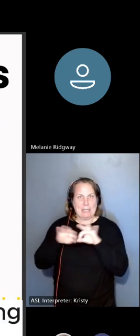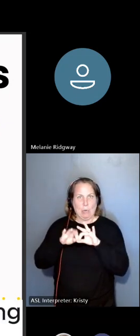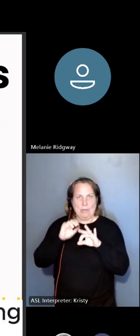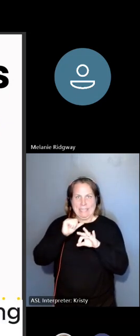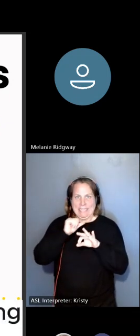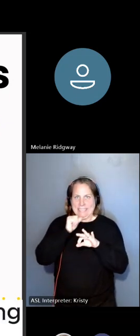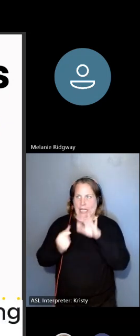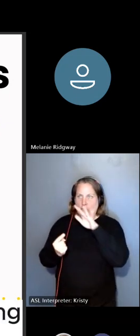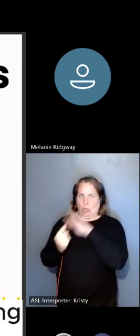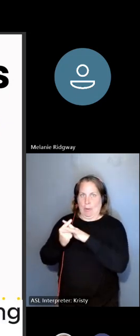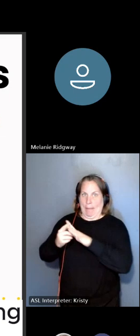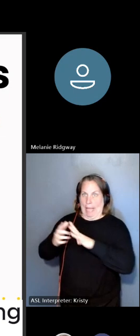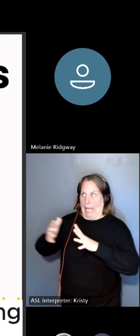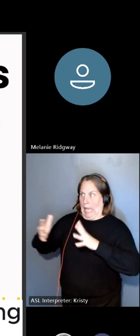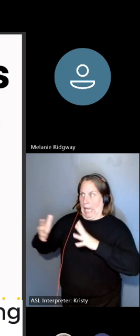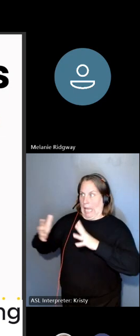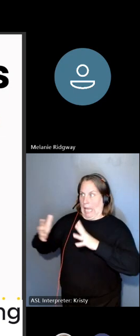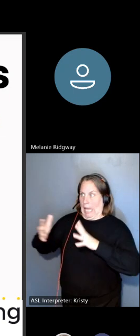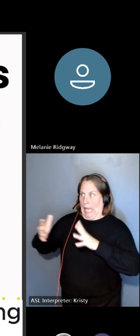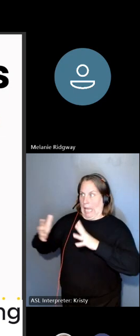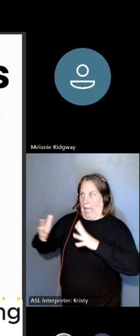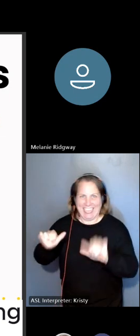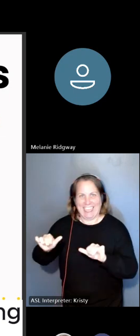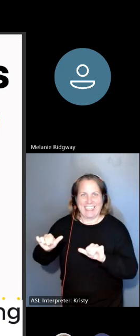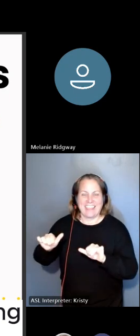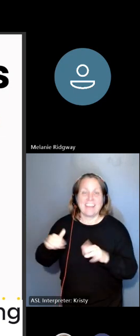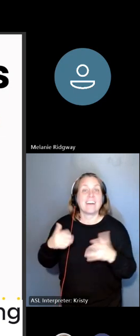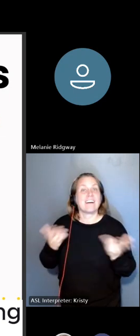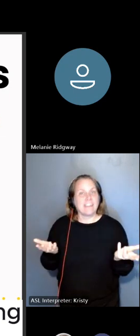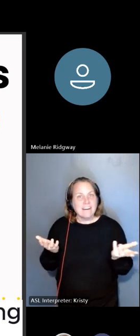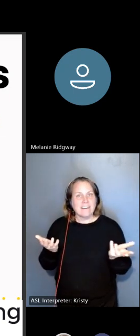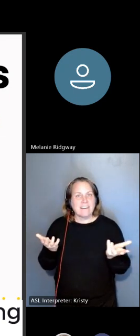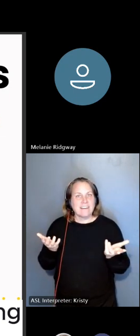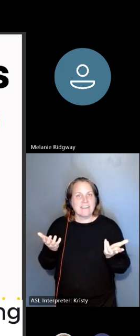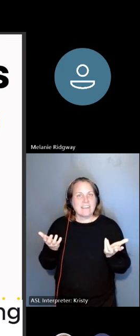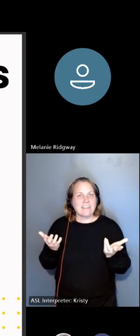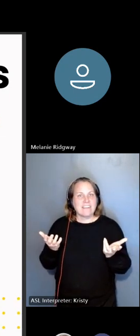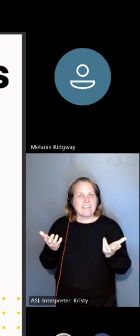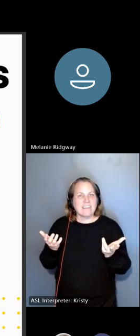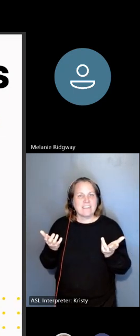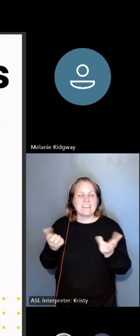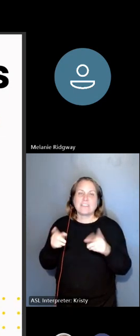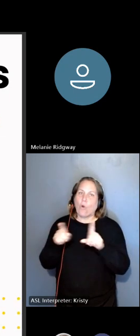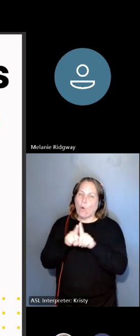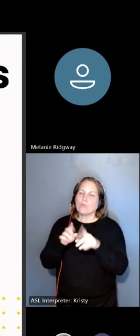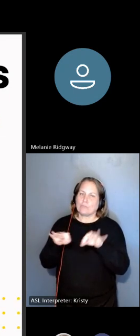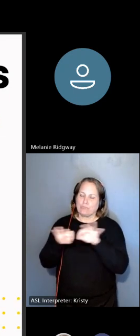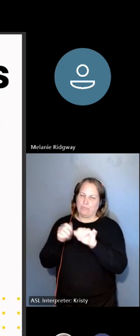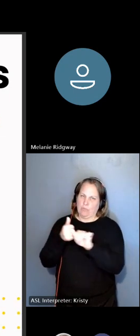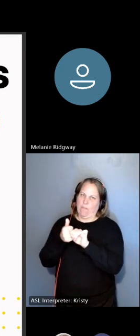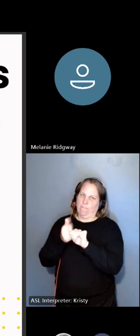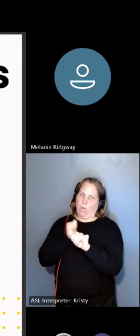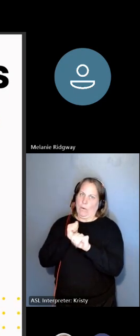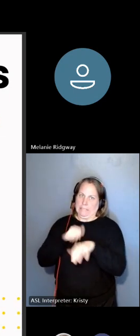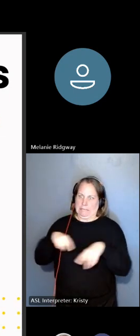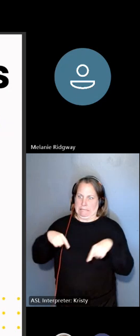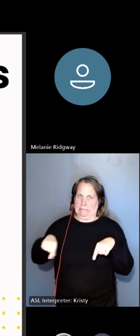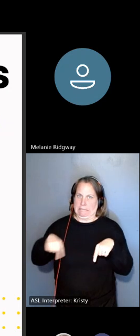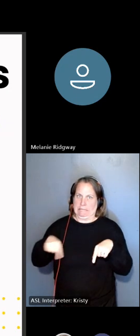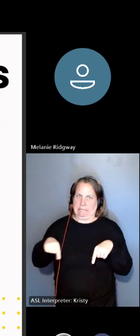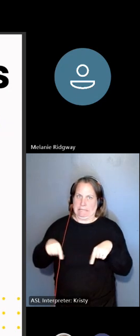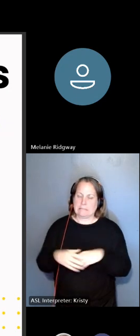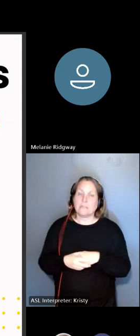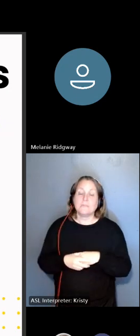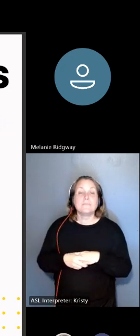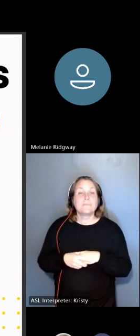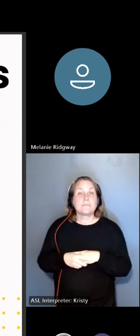awkward moment or to avoid feeling nervous. So, the National